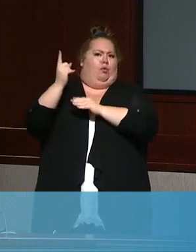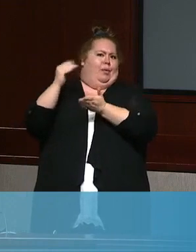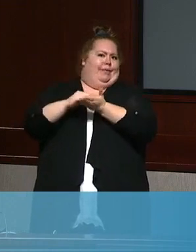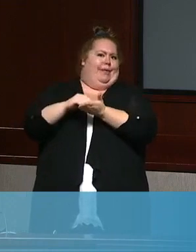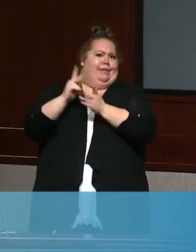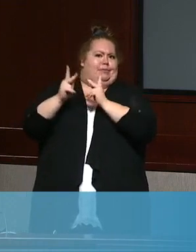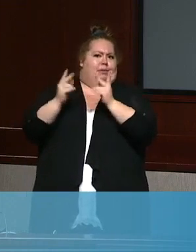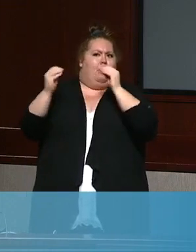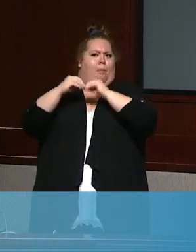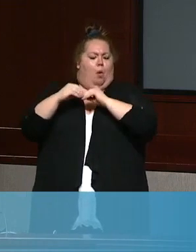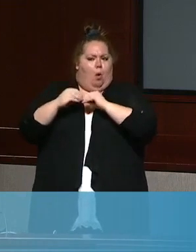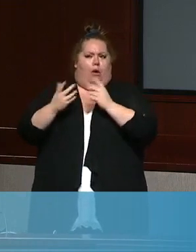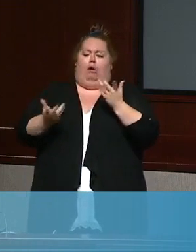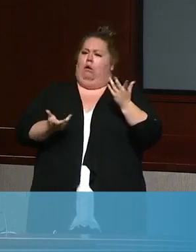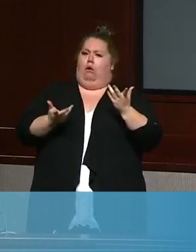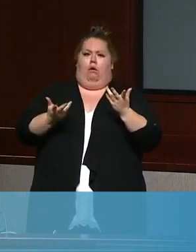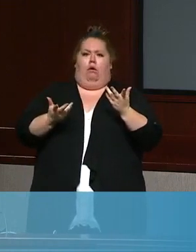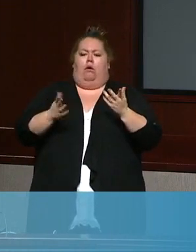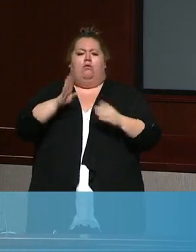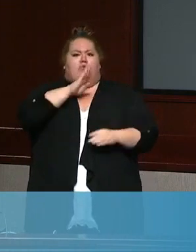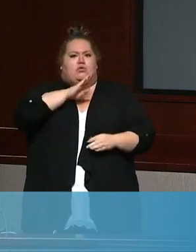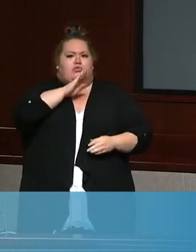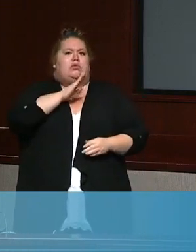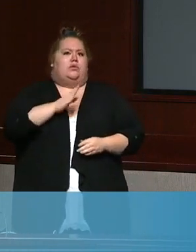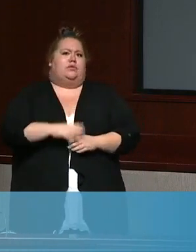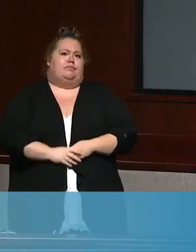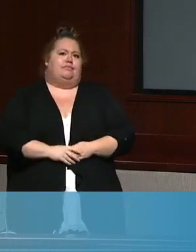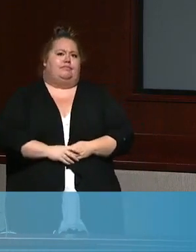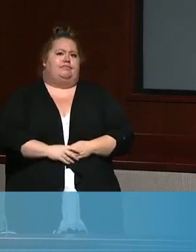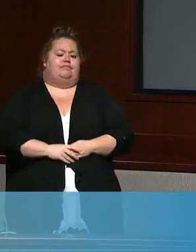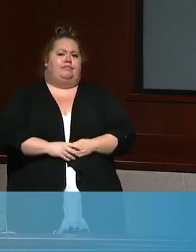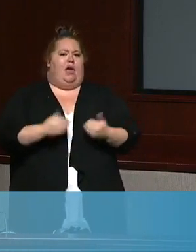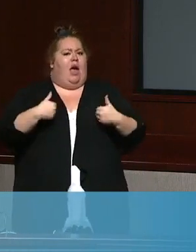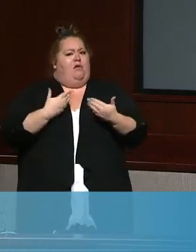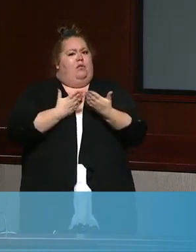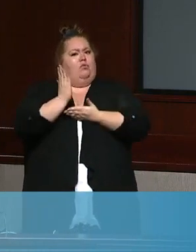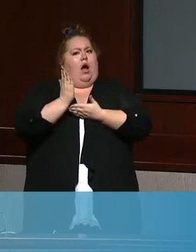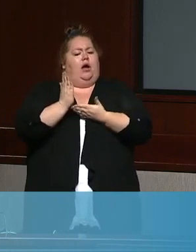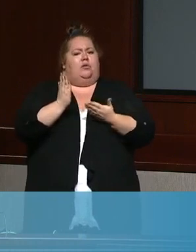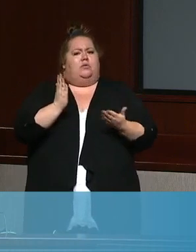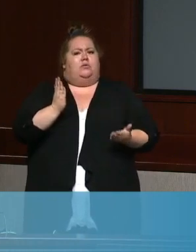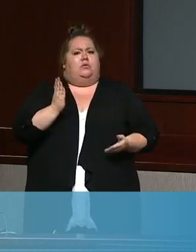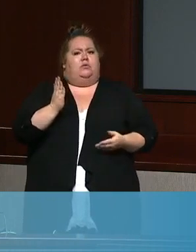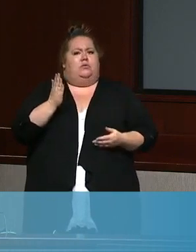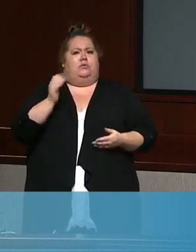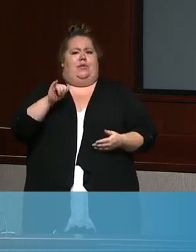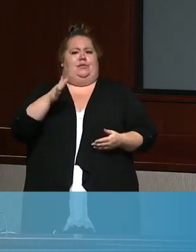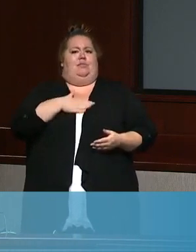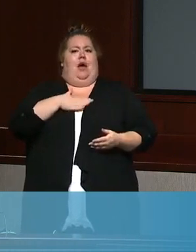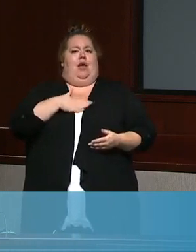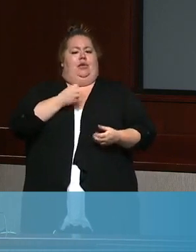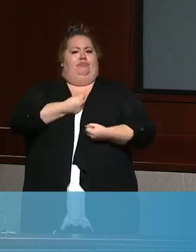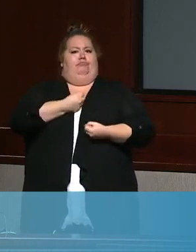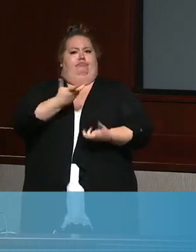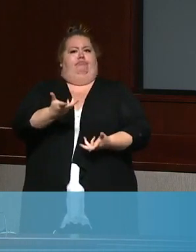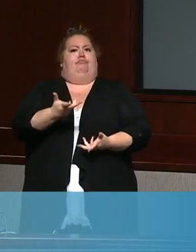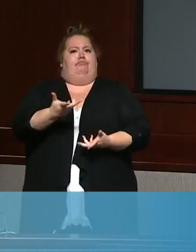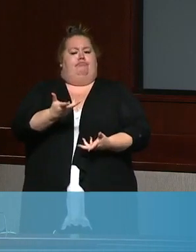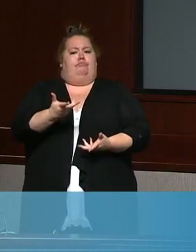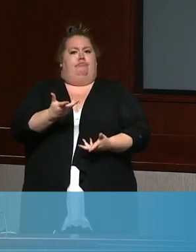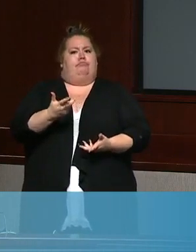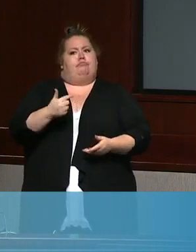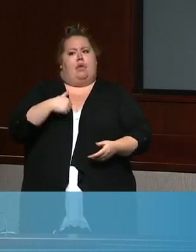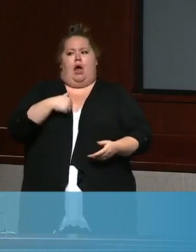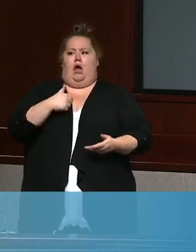So we're frustrated, and I think we have a right to be frustrated, and I'm expressing that frustration. I think I'm expressing